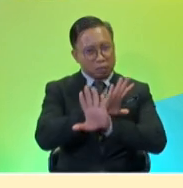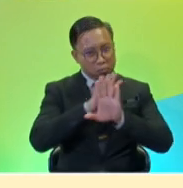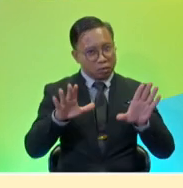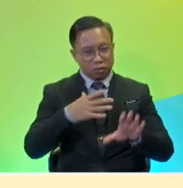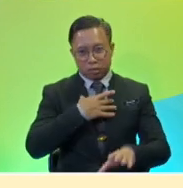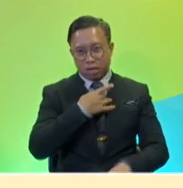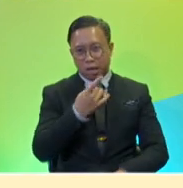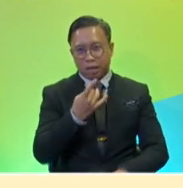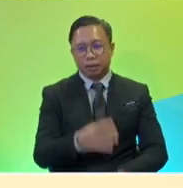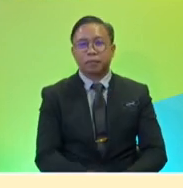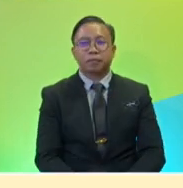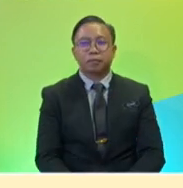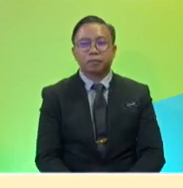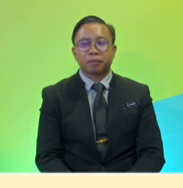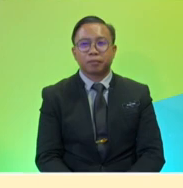Dislike. Yes.